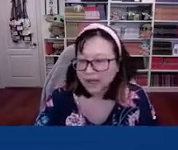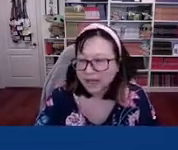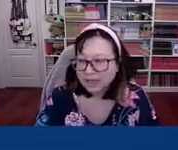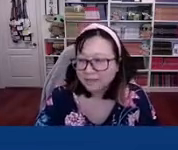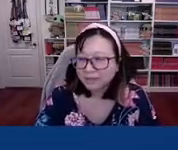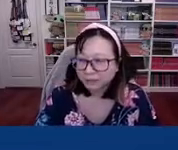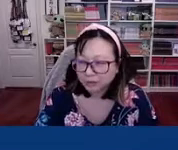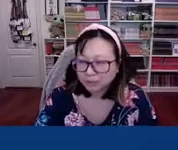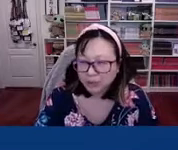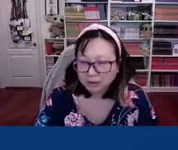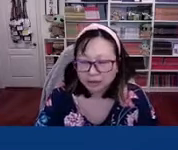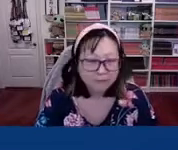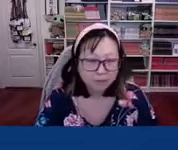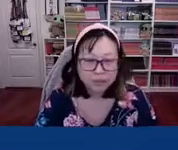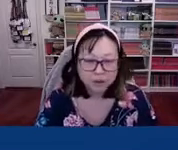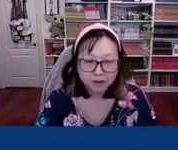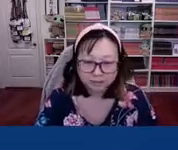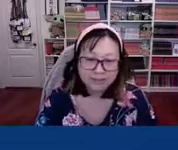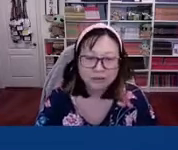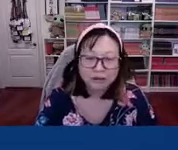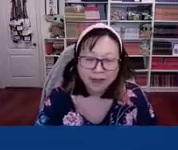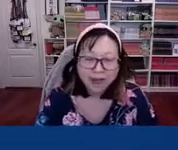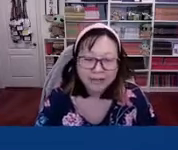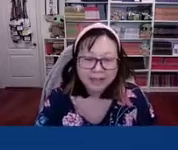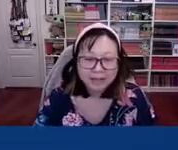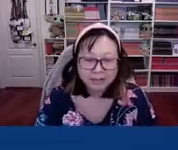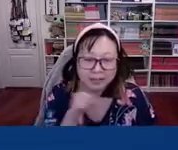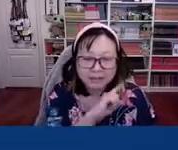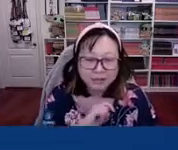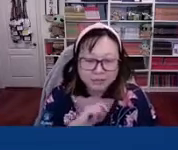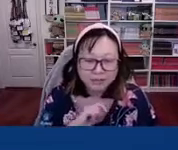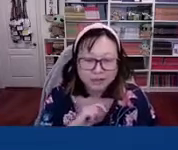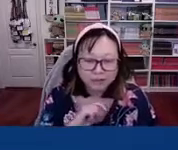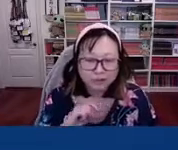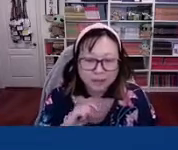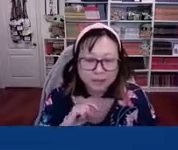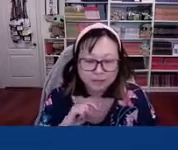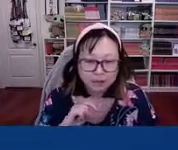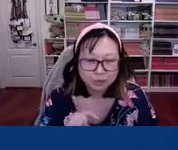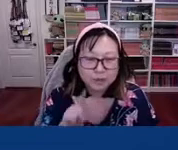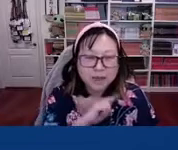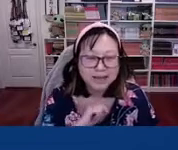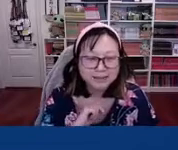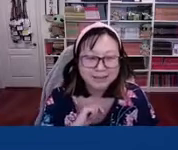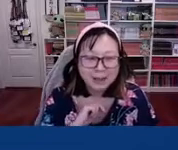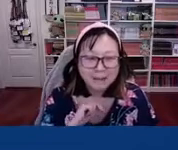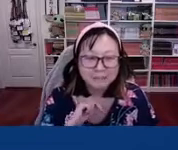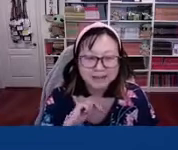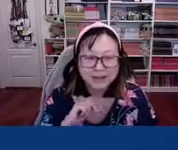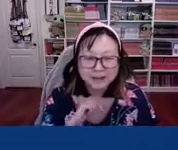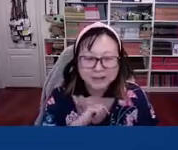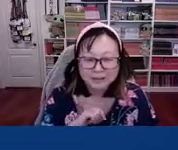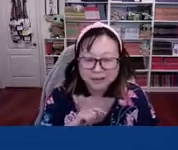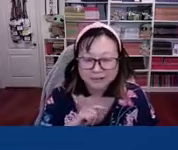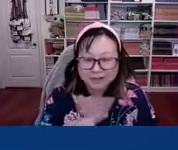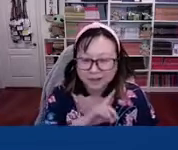do, and I'm thrilled to be sharing him with you all. As long as the San Diego State University APITA Center remains,